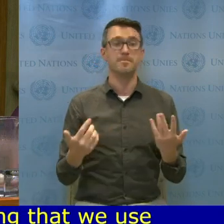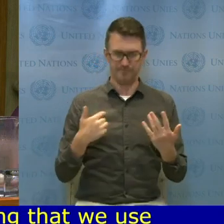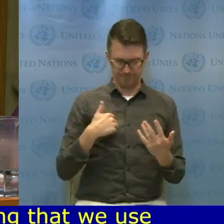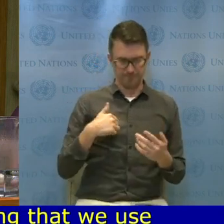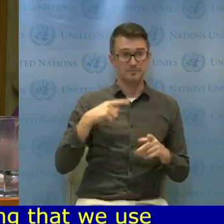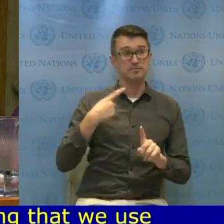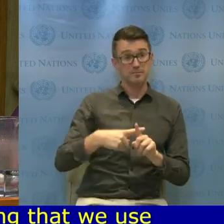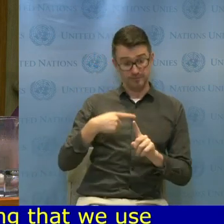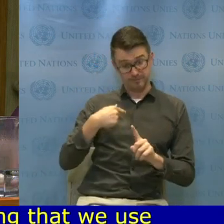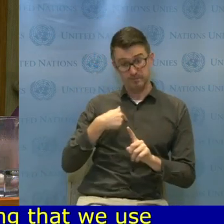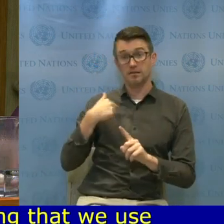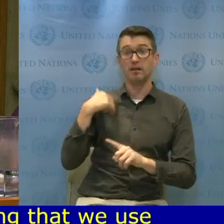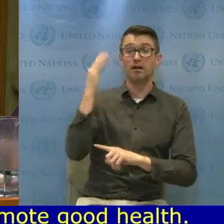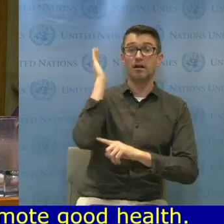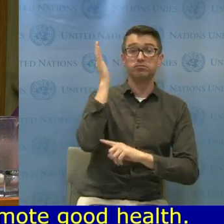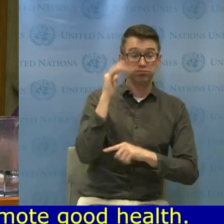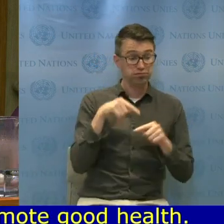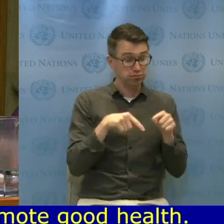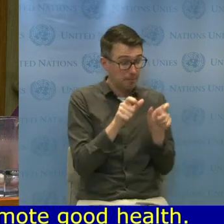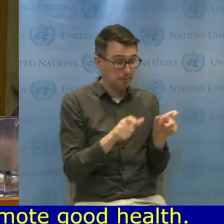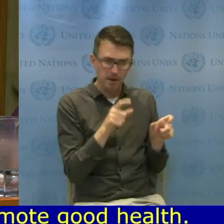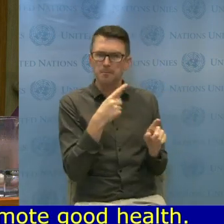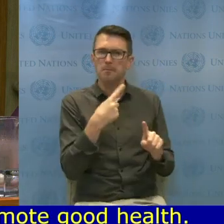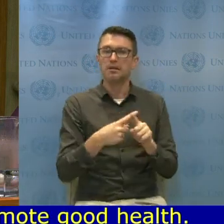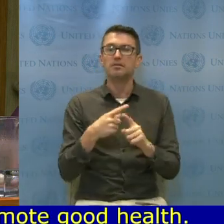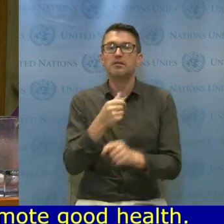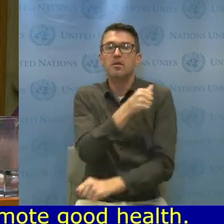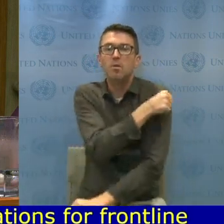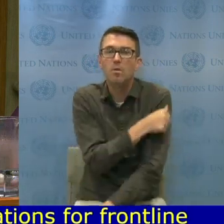led PFS Canada to develop a national resource called